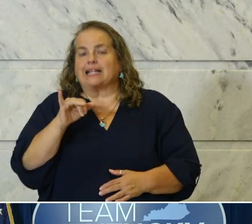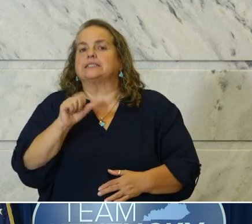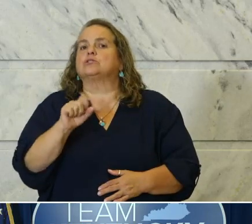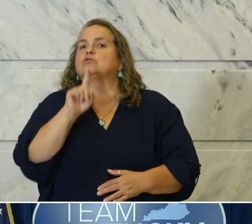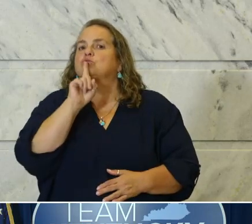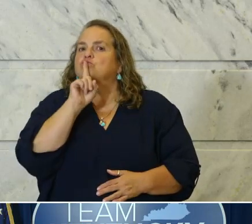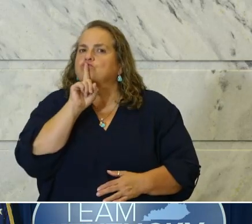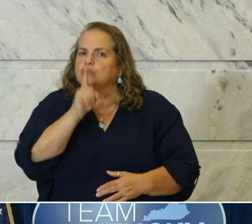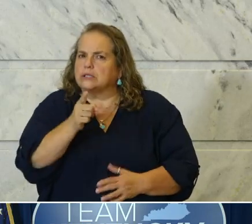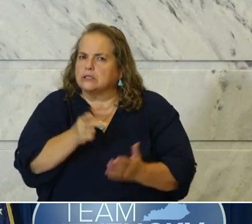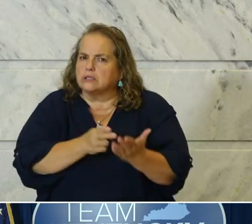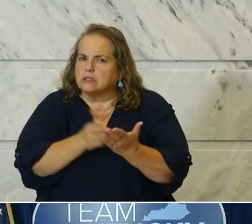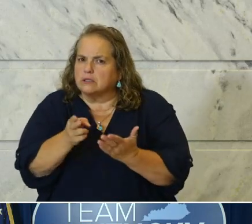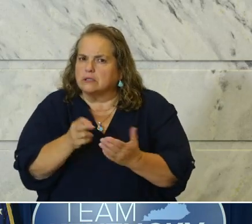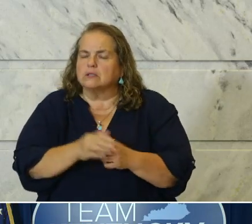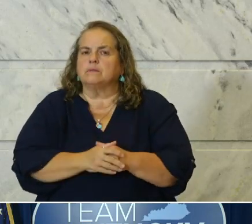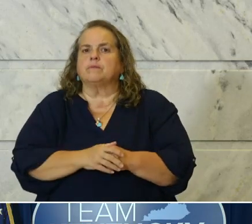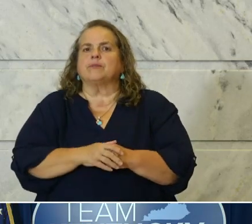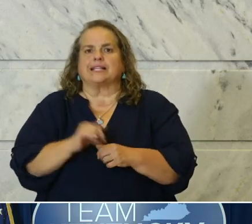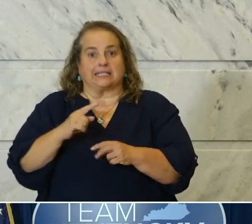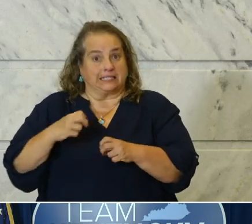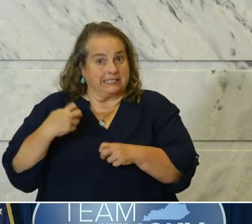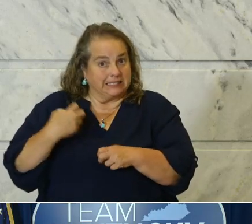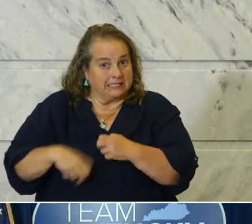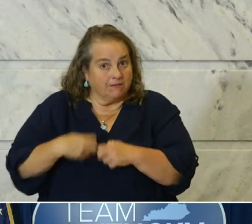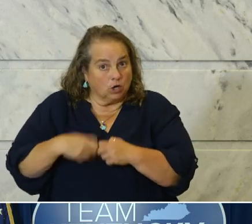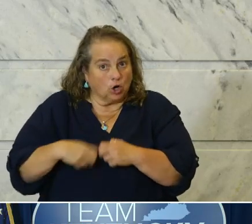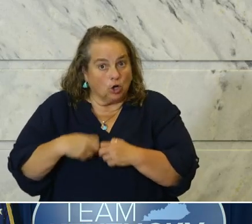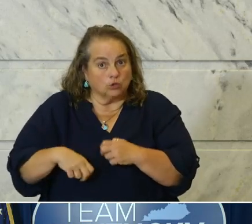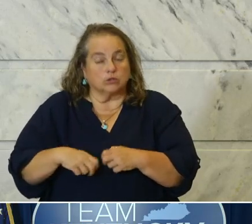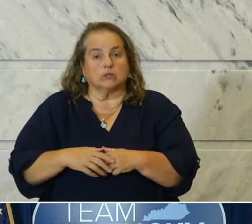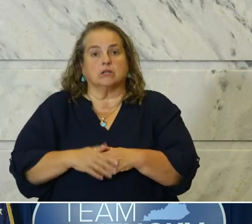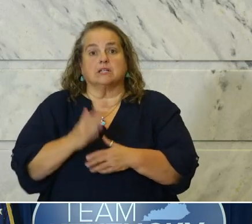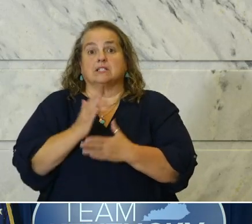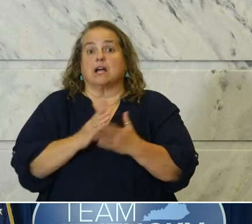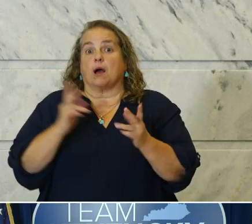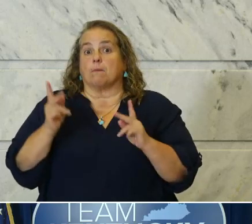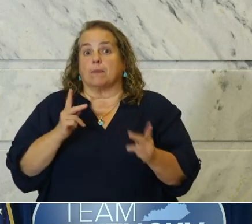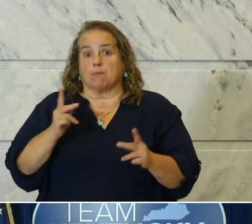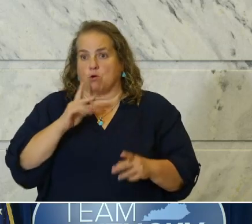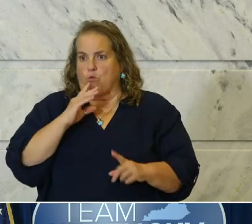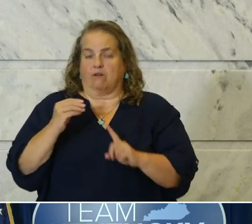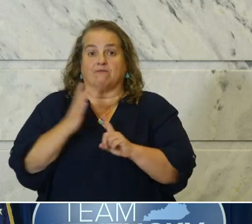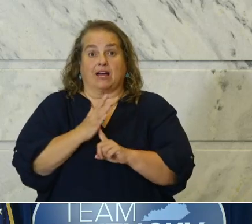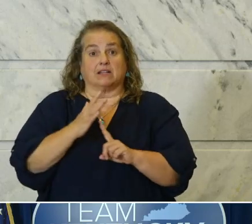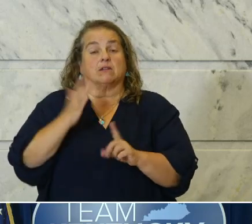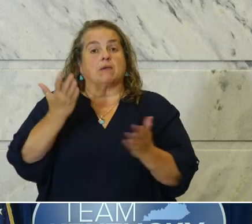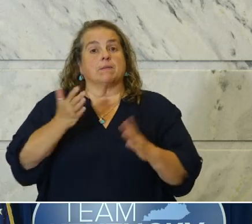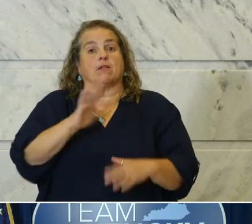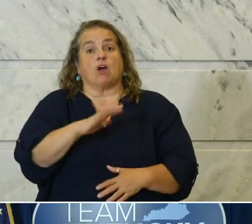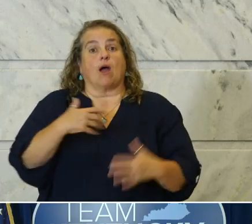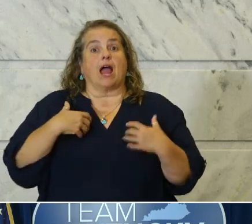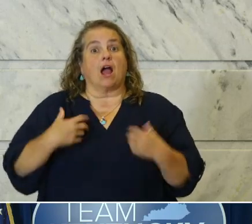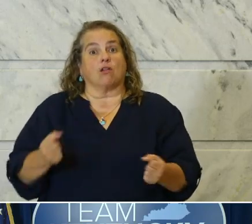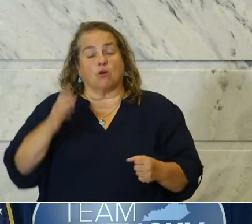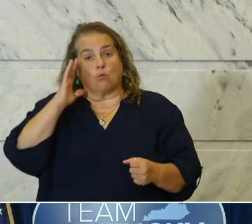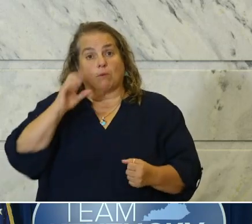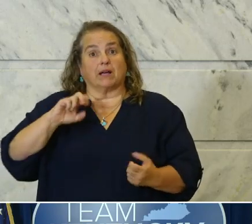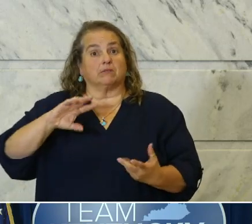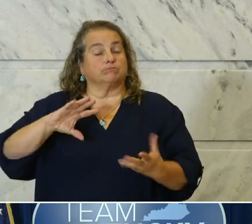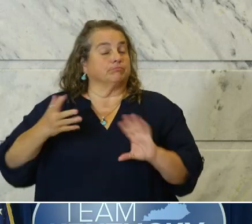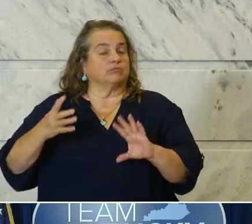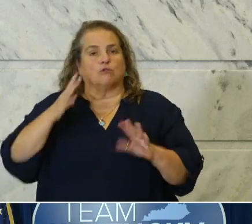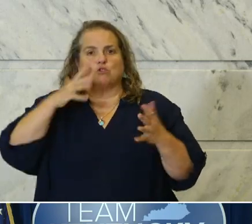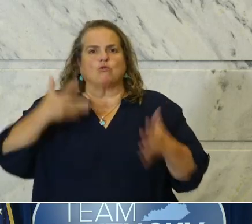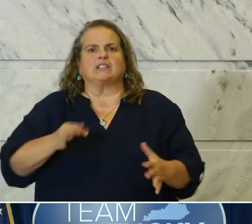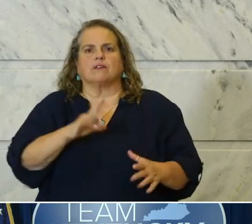The recovery is difficult, and some individuals will have their health affected for the rest of their lives. To help stop the